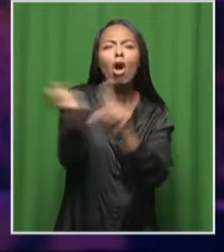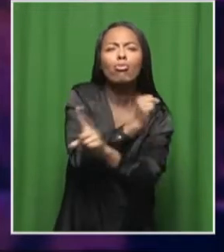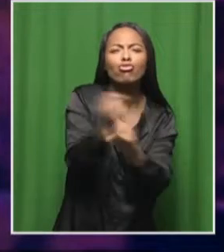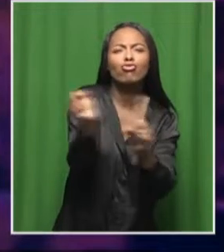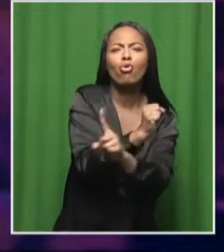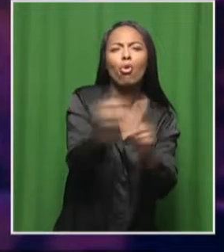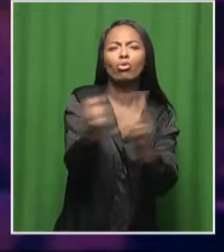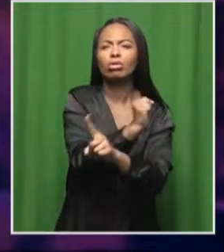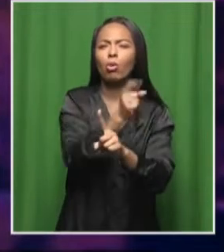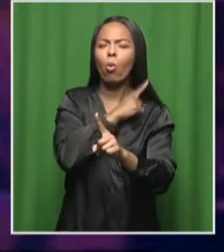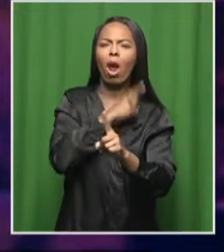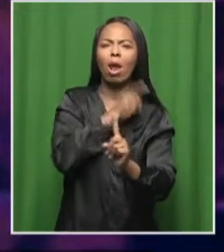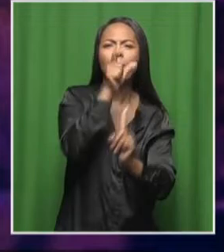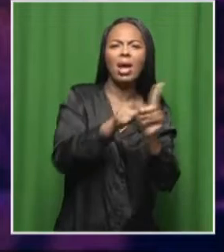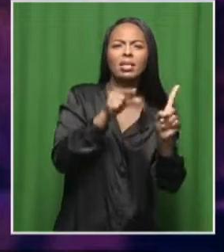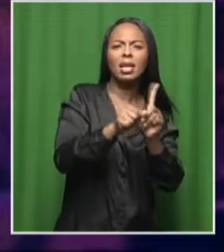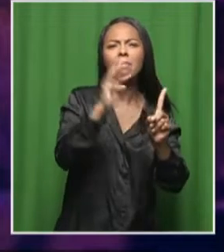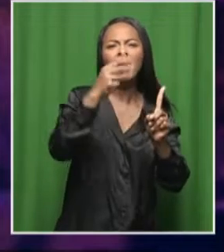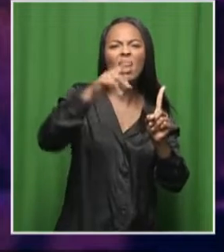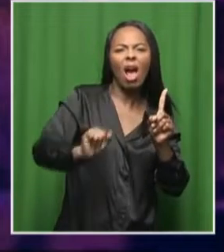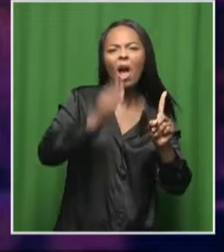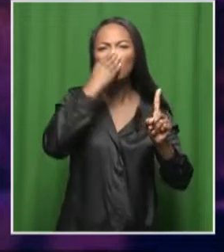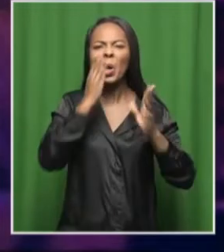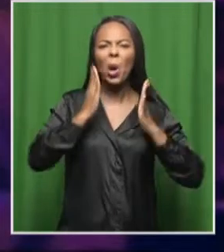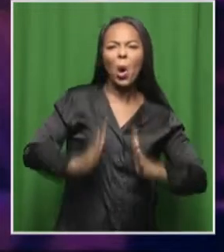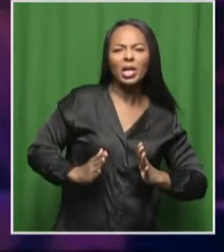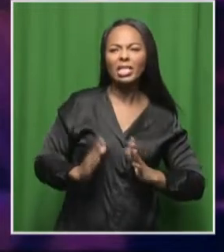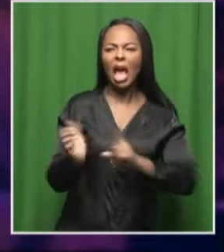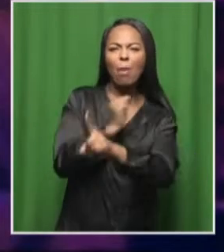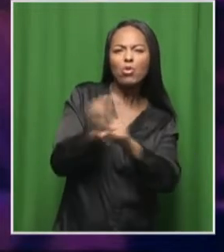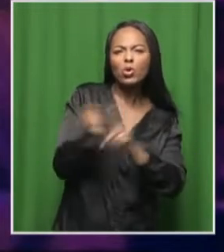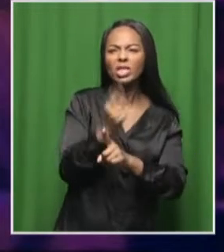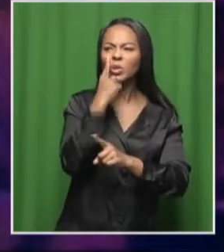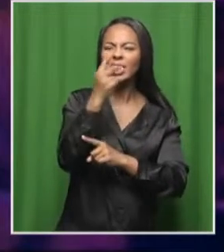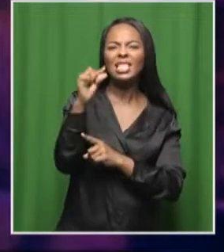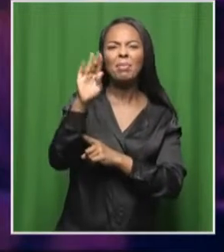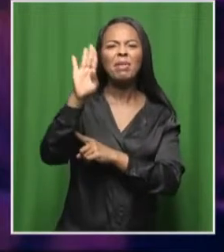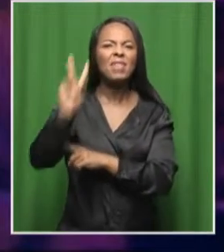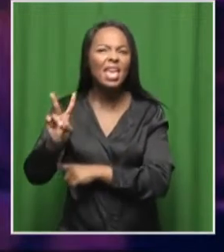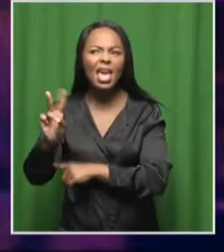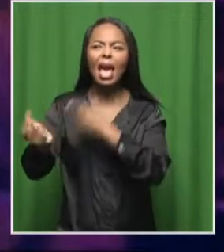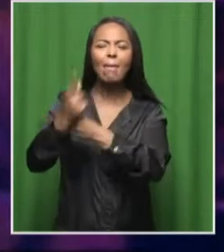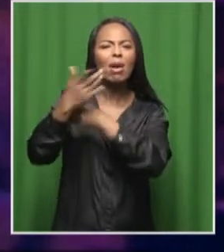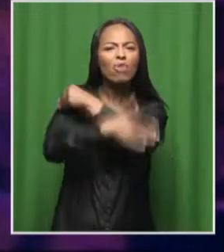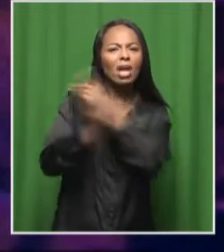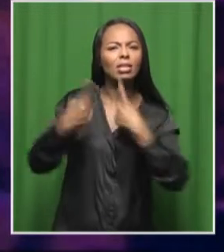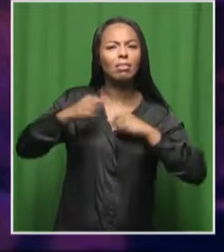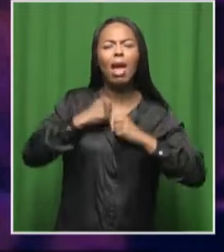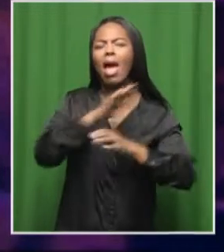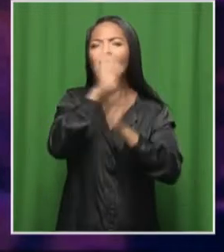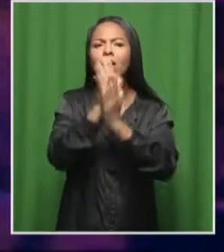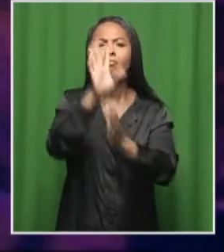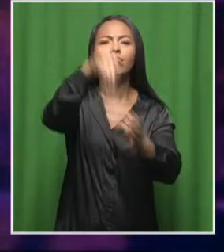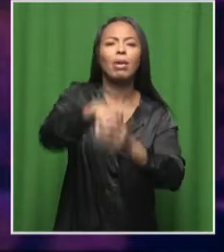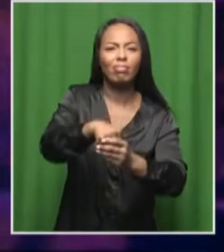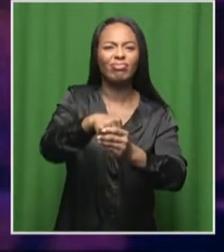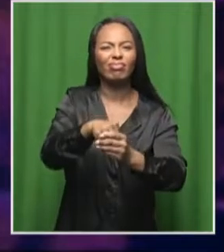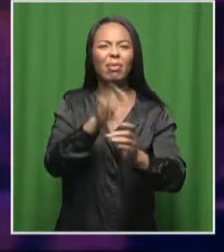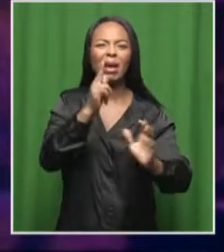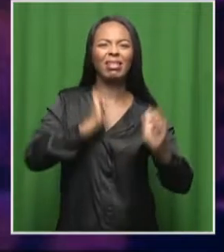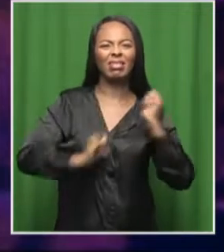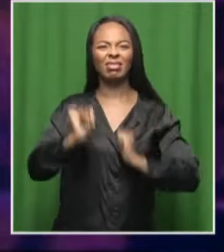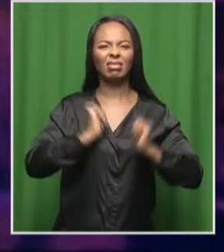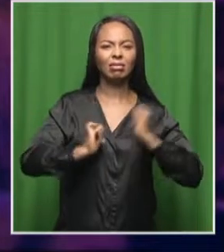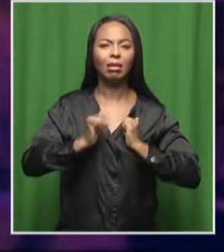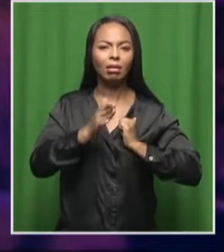character, Mingas, who's so abusive, who's a gangster, and you look at gender-based violence that's happening in our country today. So there are so many elements and so many themes